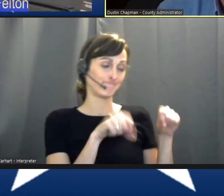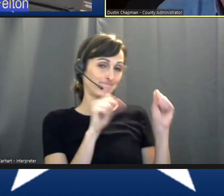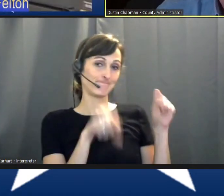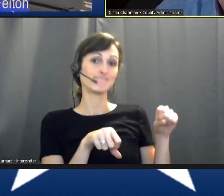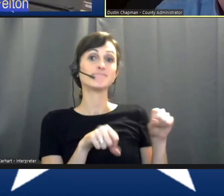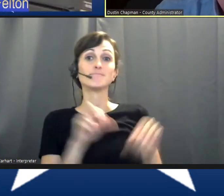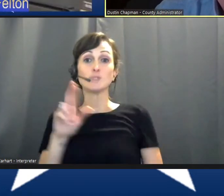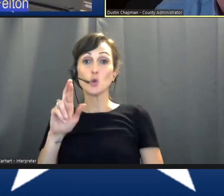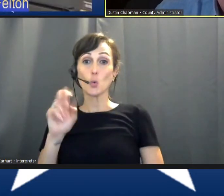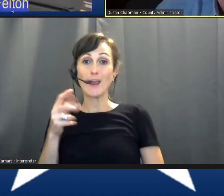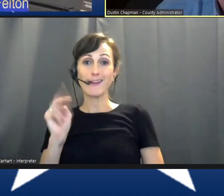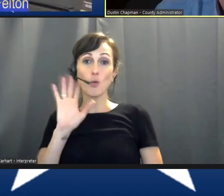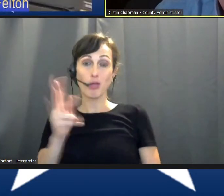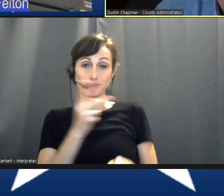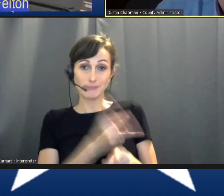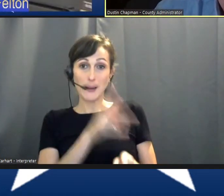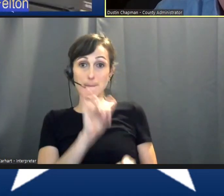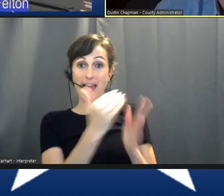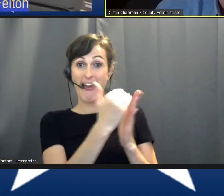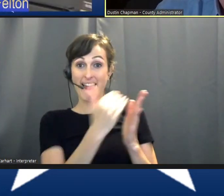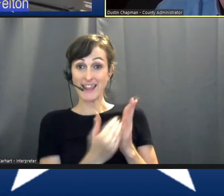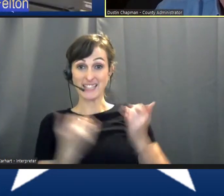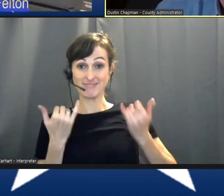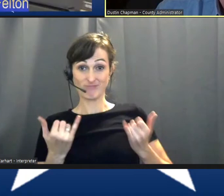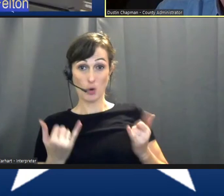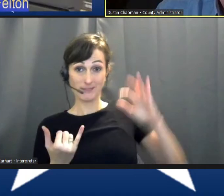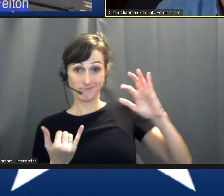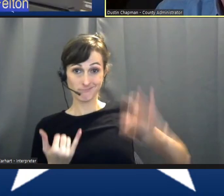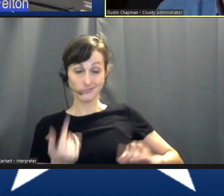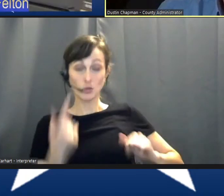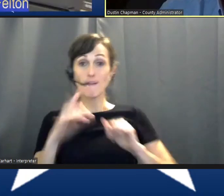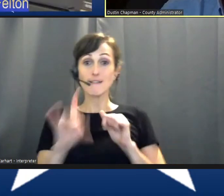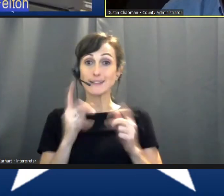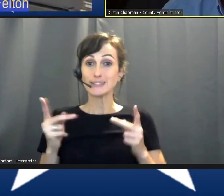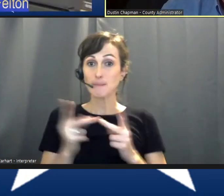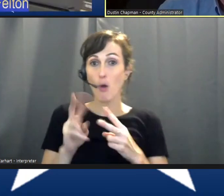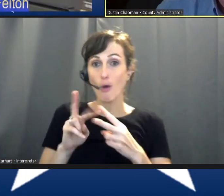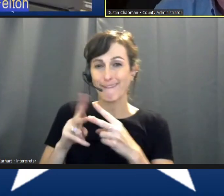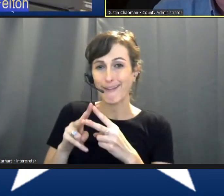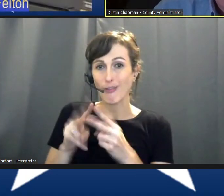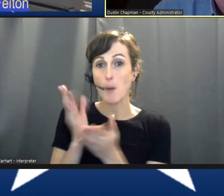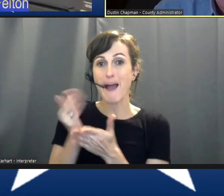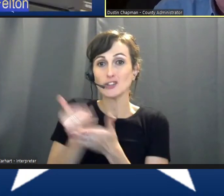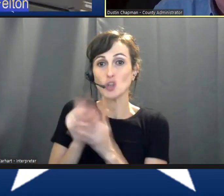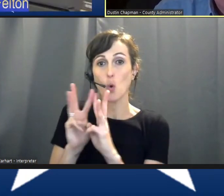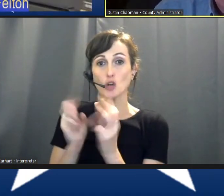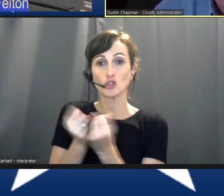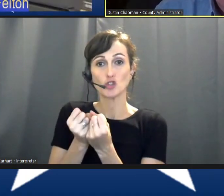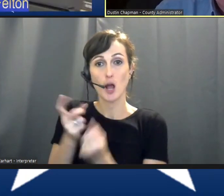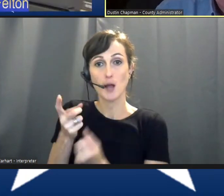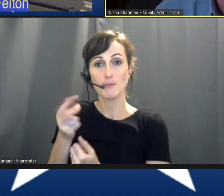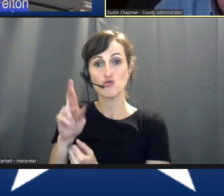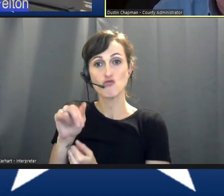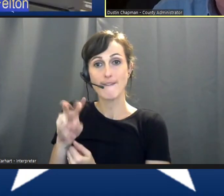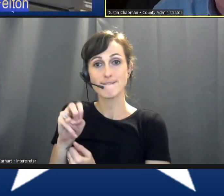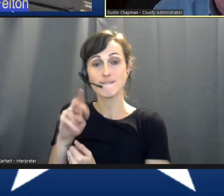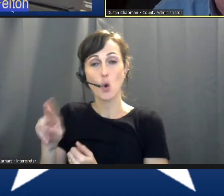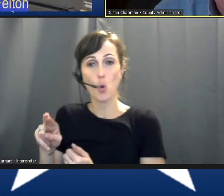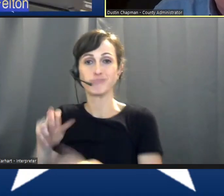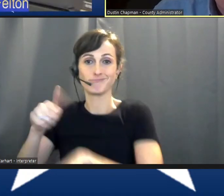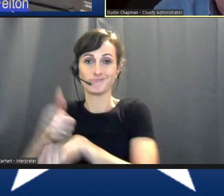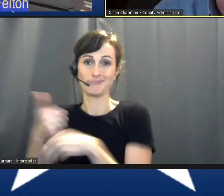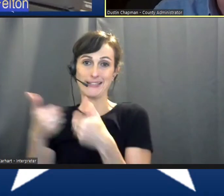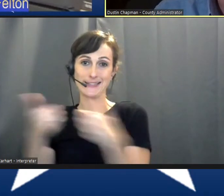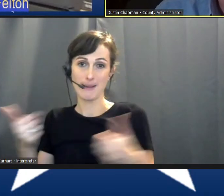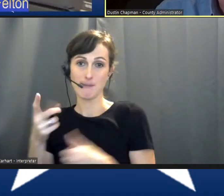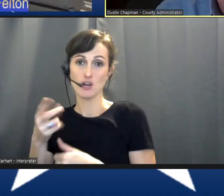Reagan will maintain that list, and we'll find a spot either on one of the budget workshop drives or set up another drive just specifically for